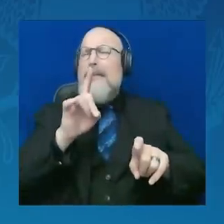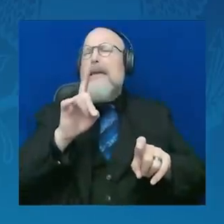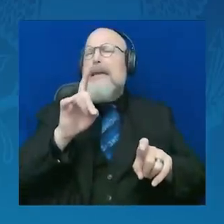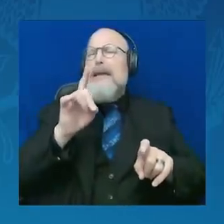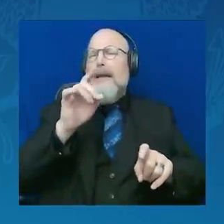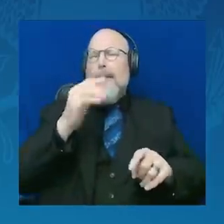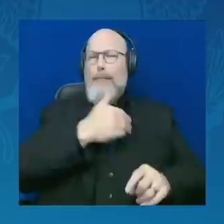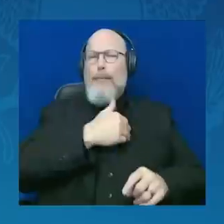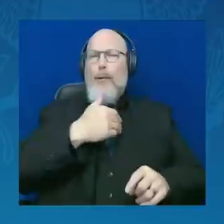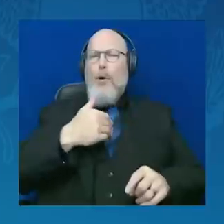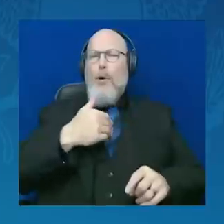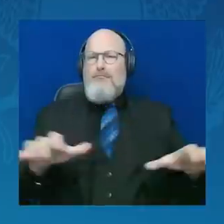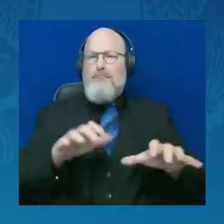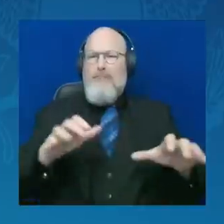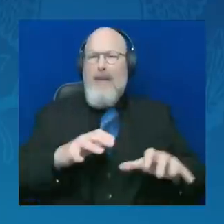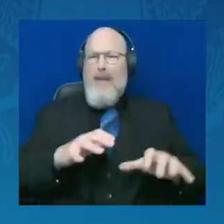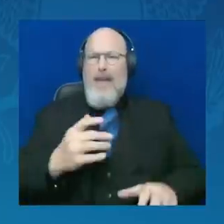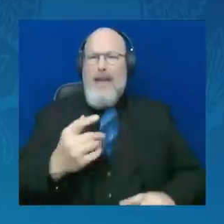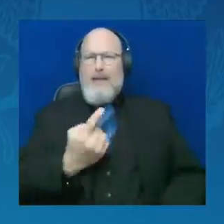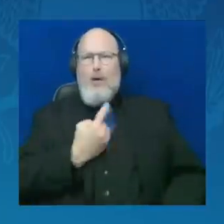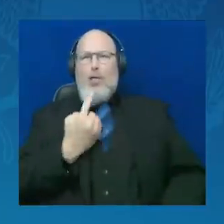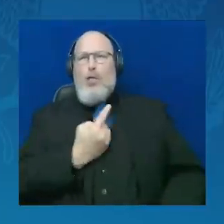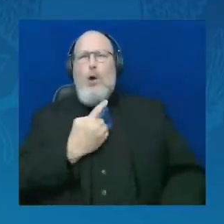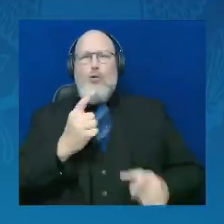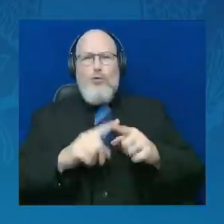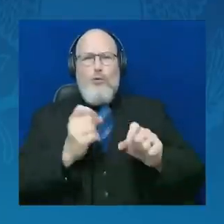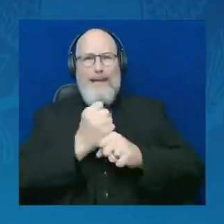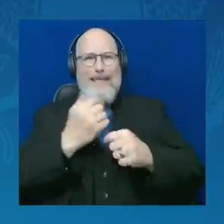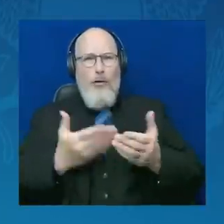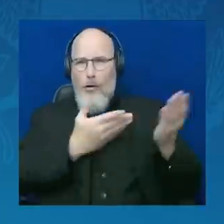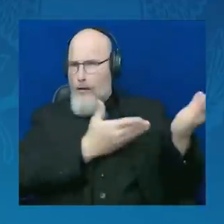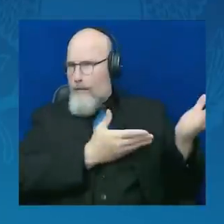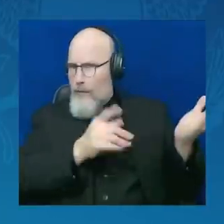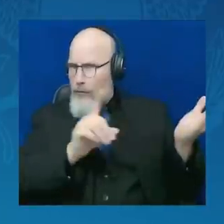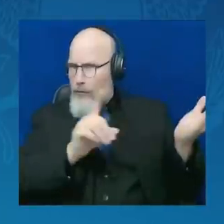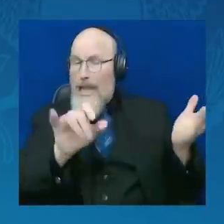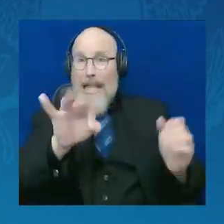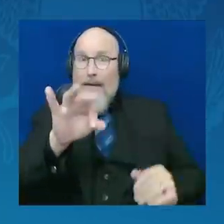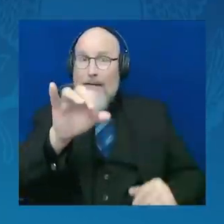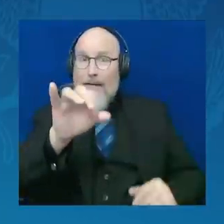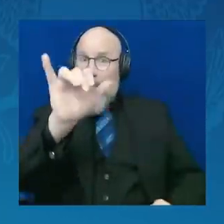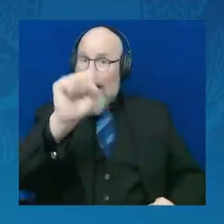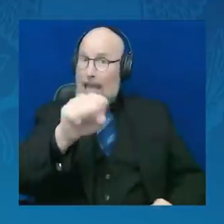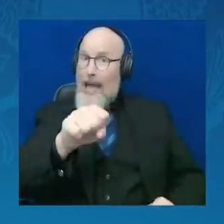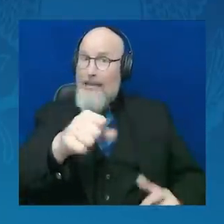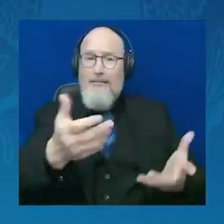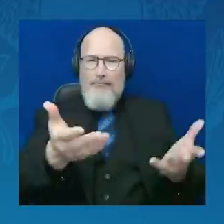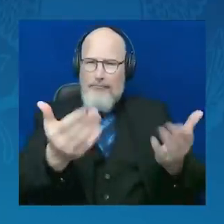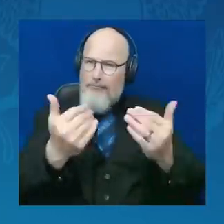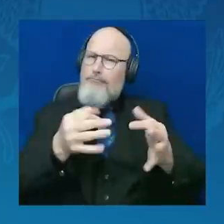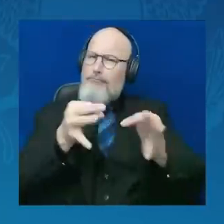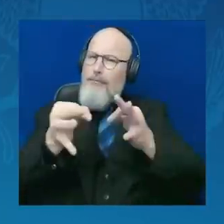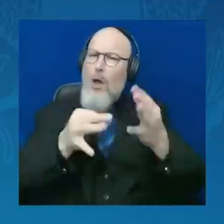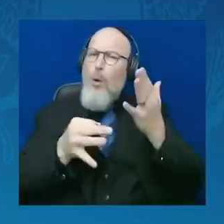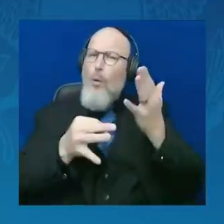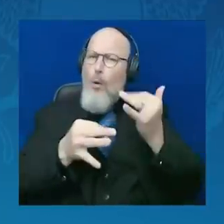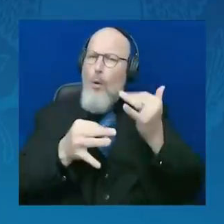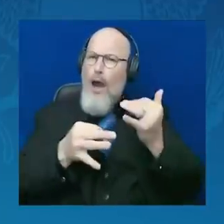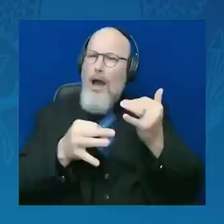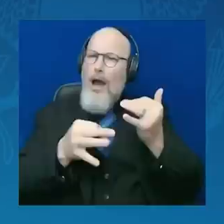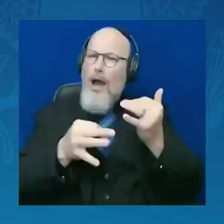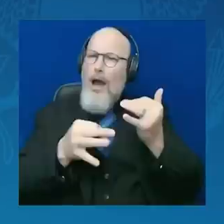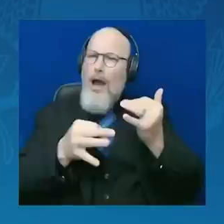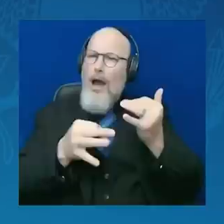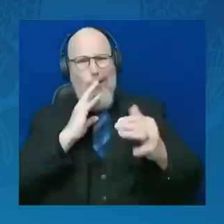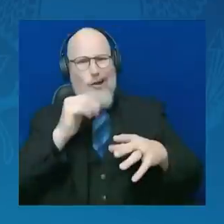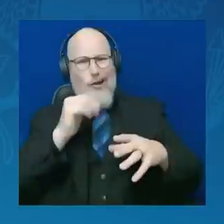If yes, why, especially now that you have spoken about the strong relationship that U.S. and Poland has shared over